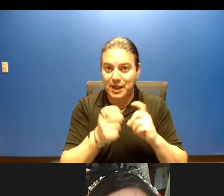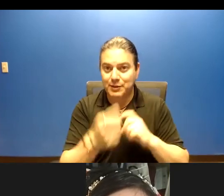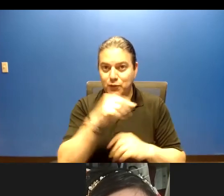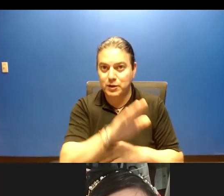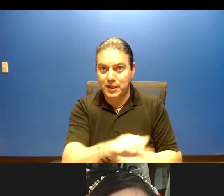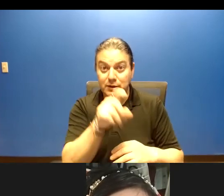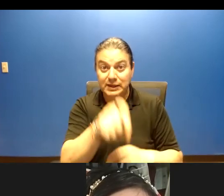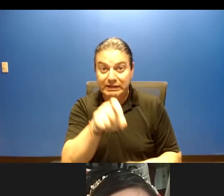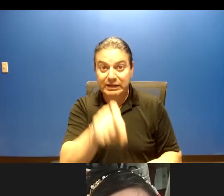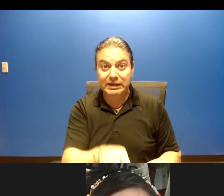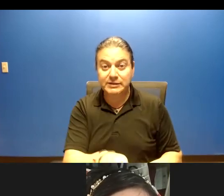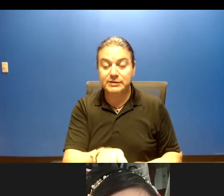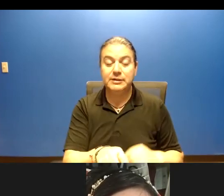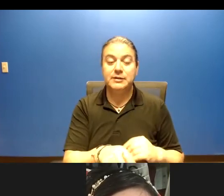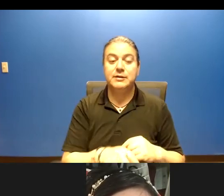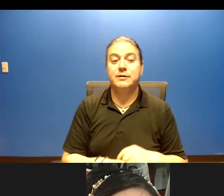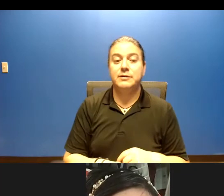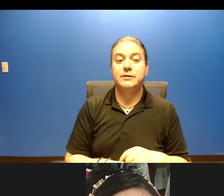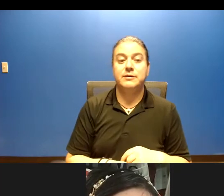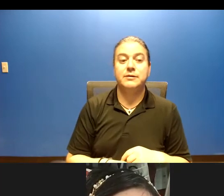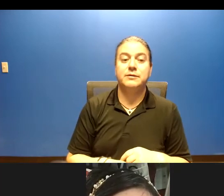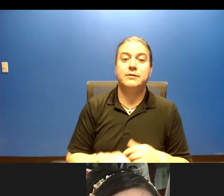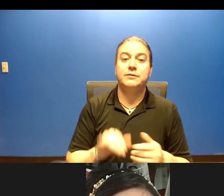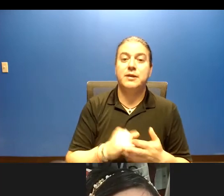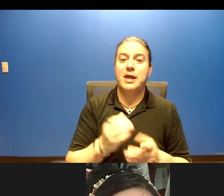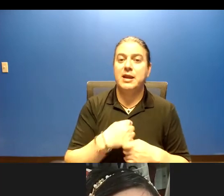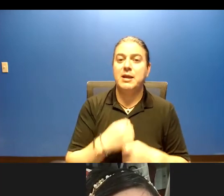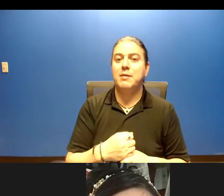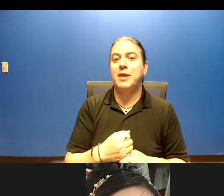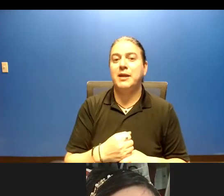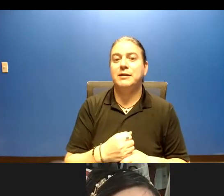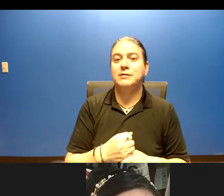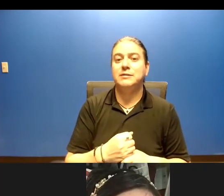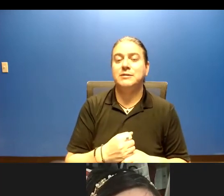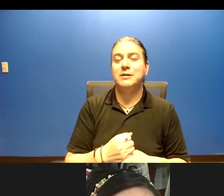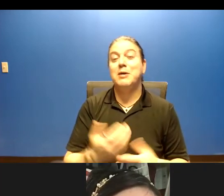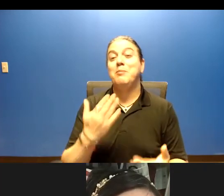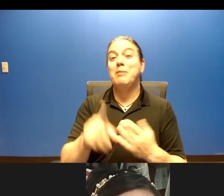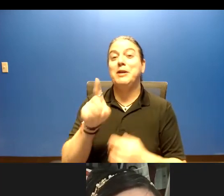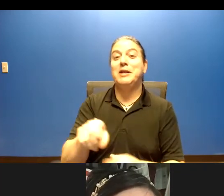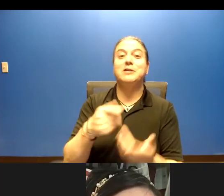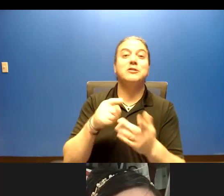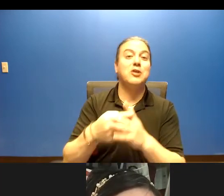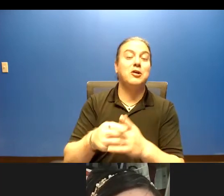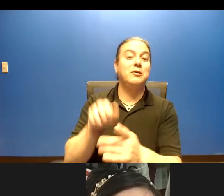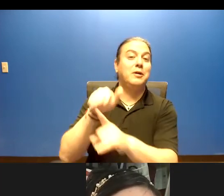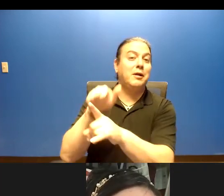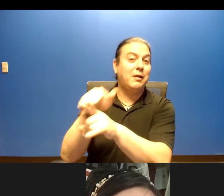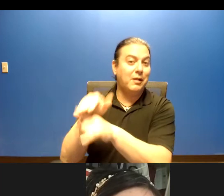wonderful sense. We may have to start knocking on some contractor doors, I have a feeling, after